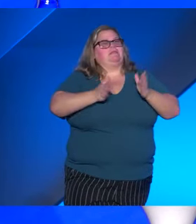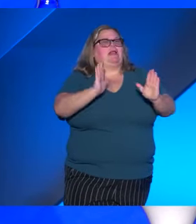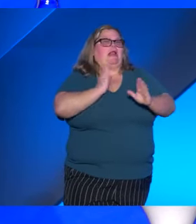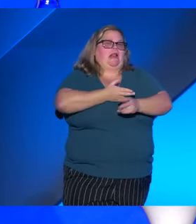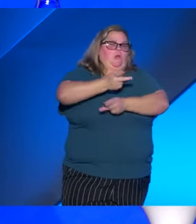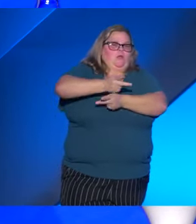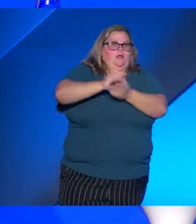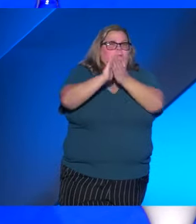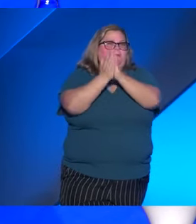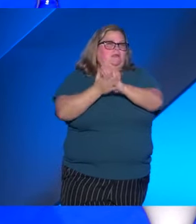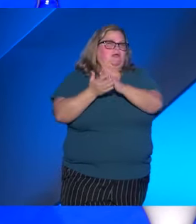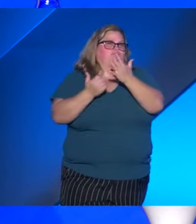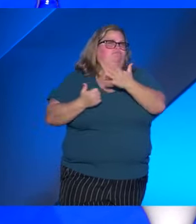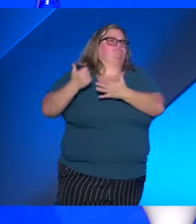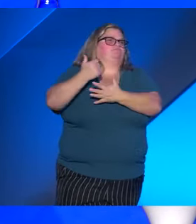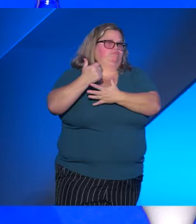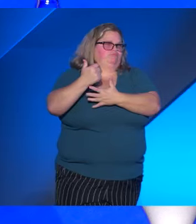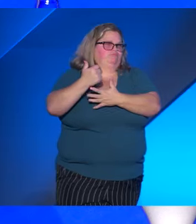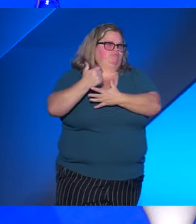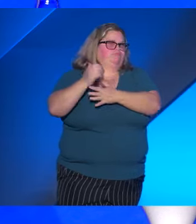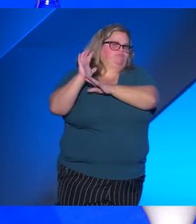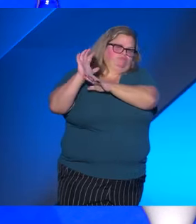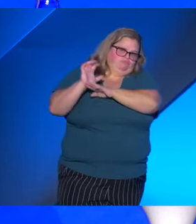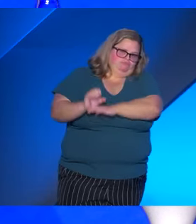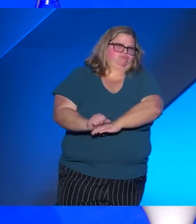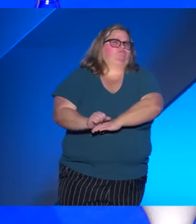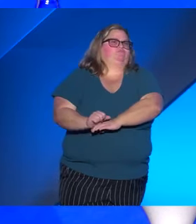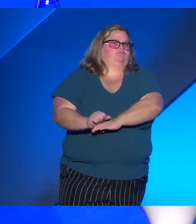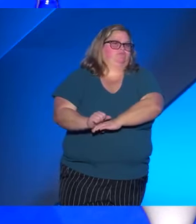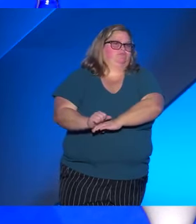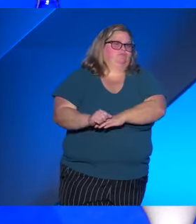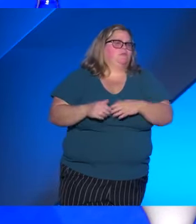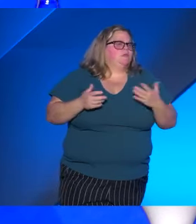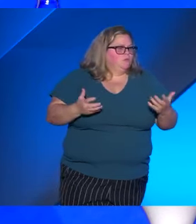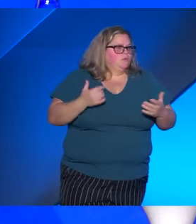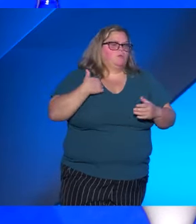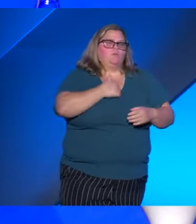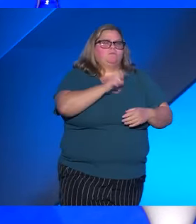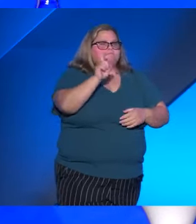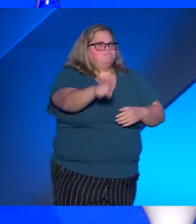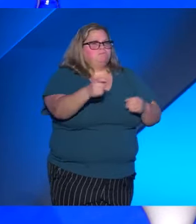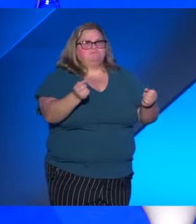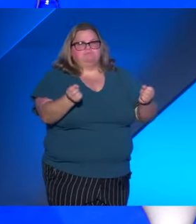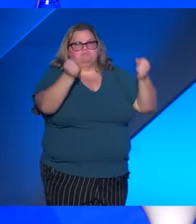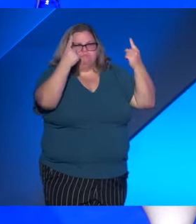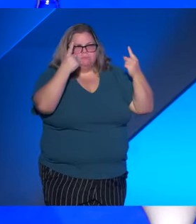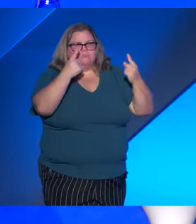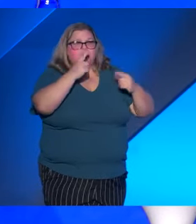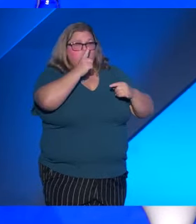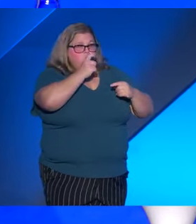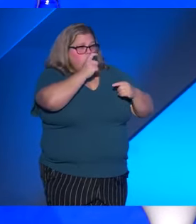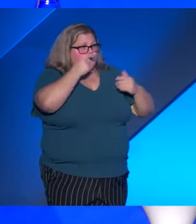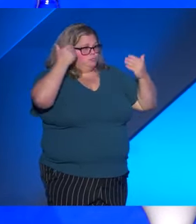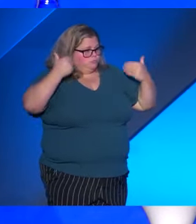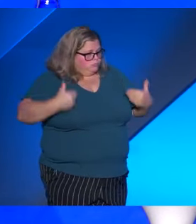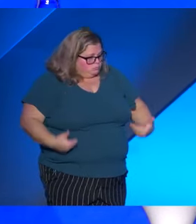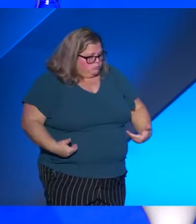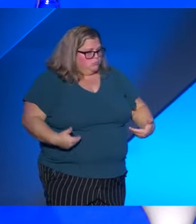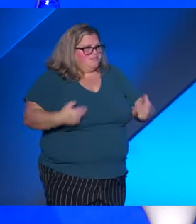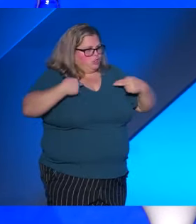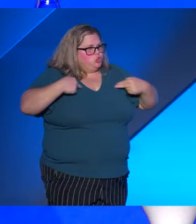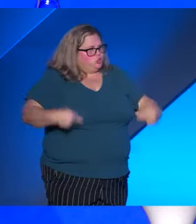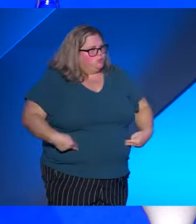Mm. We need to really understand that who we are as